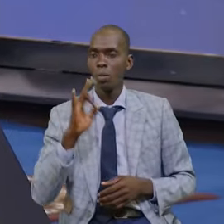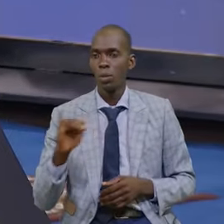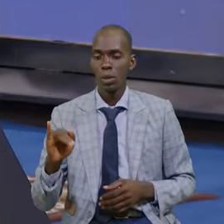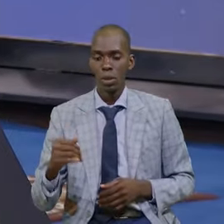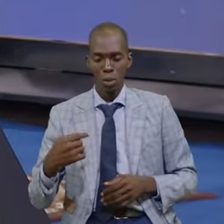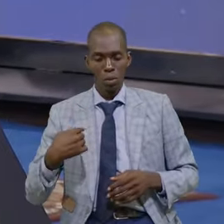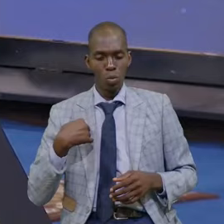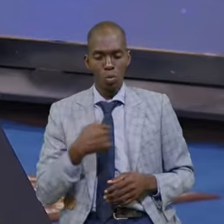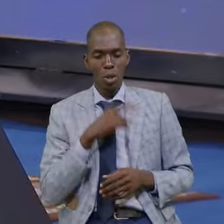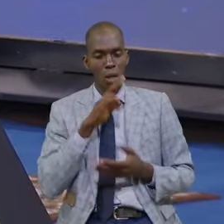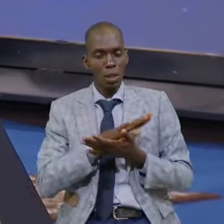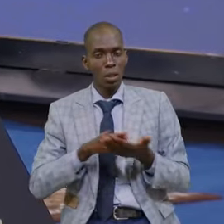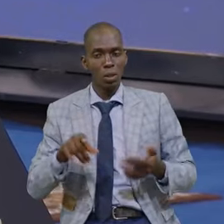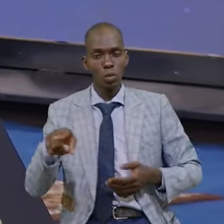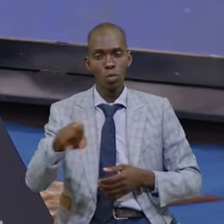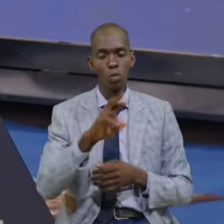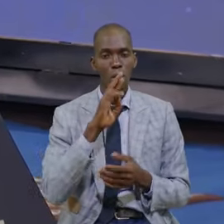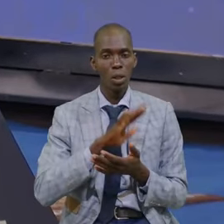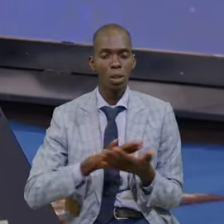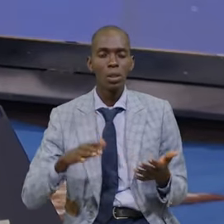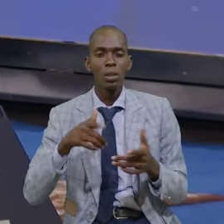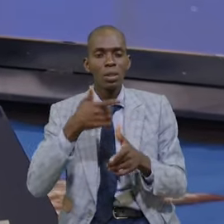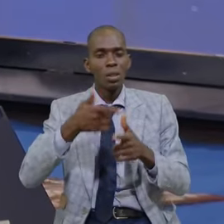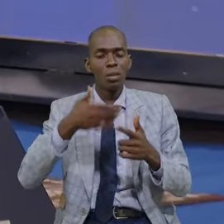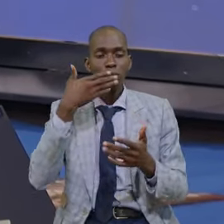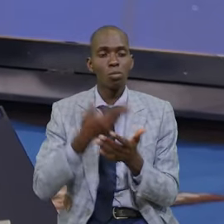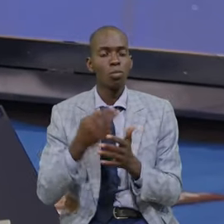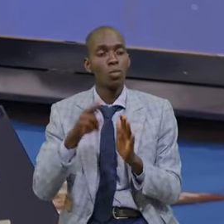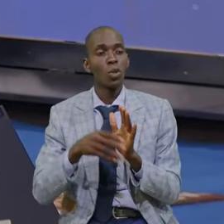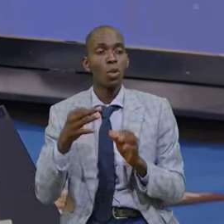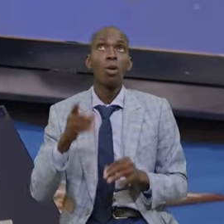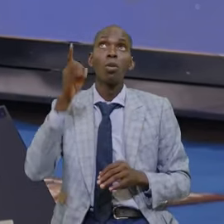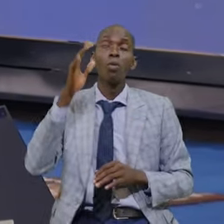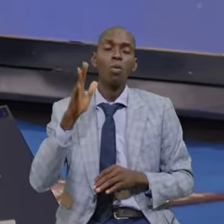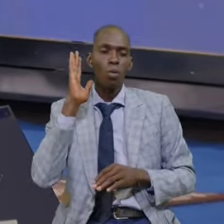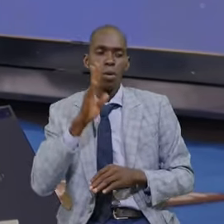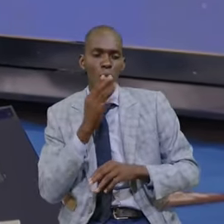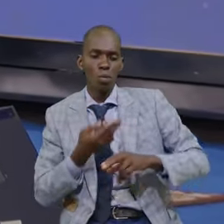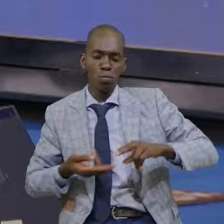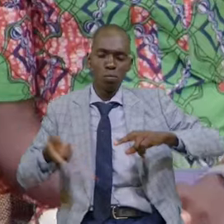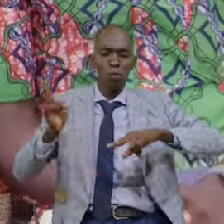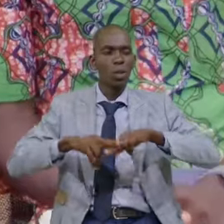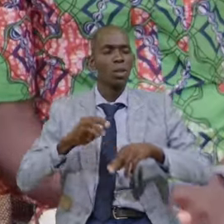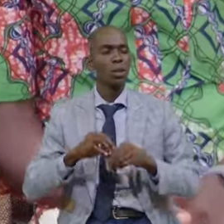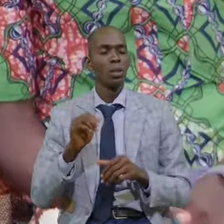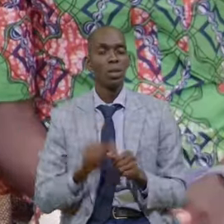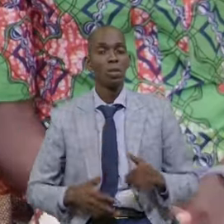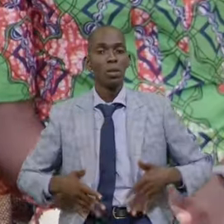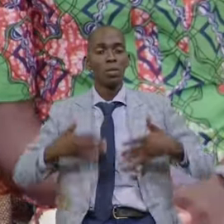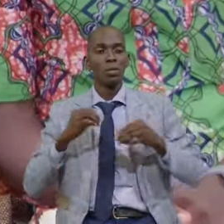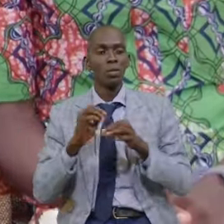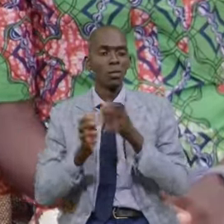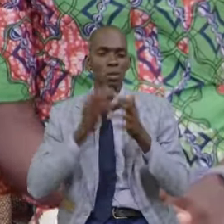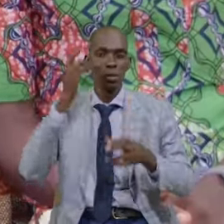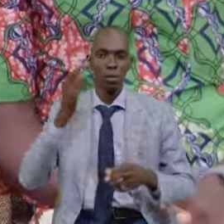clean, and the goodness of God will be multiplied in every life in Jesus' name.